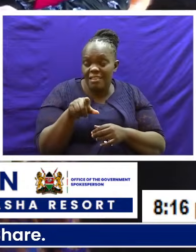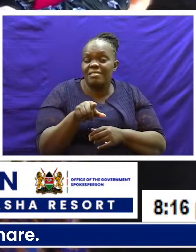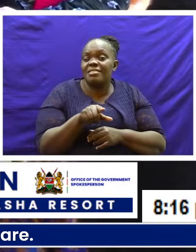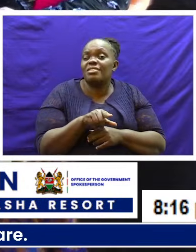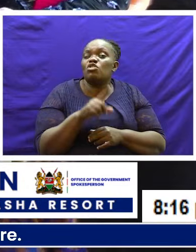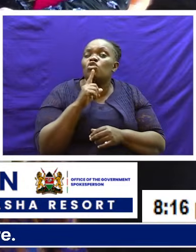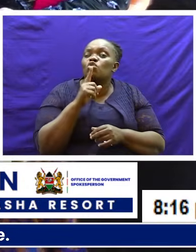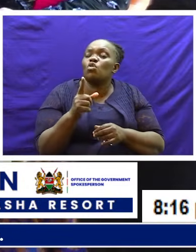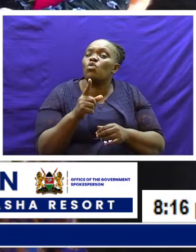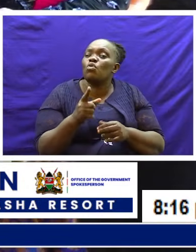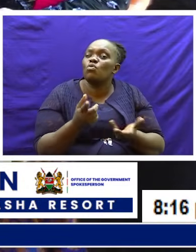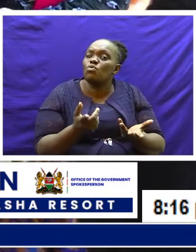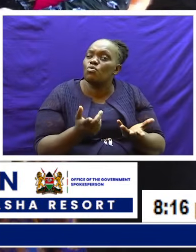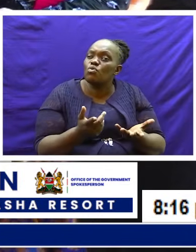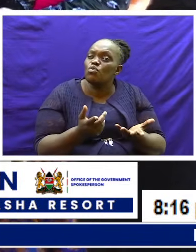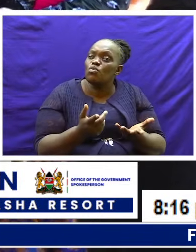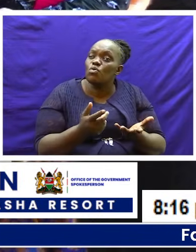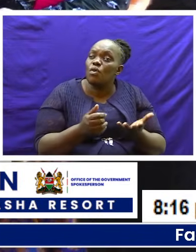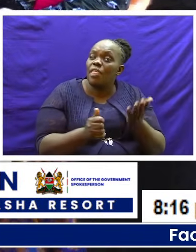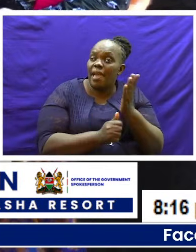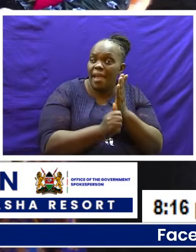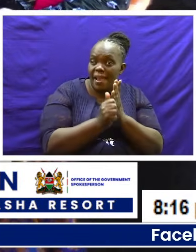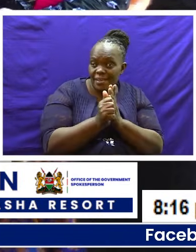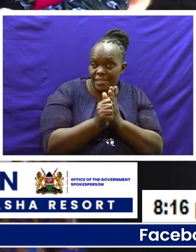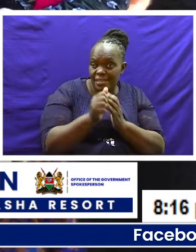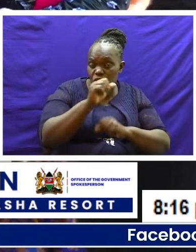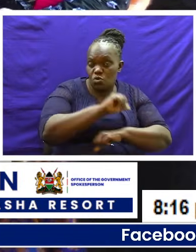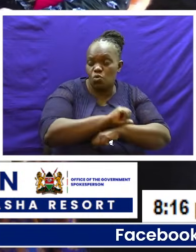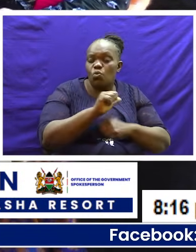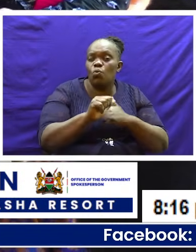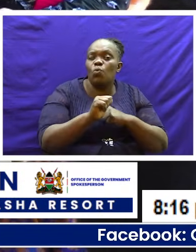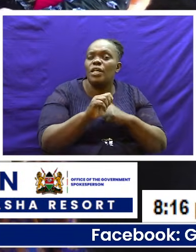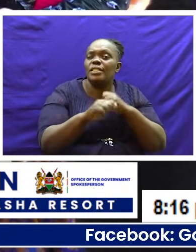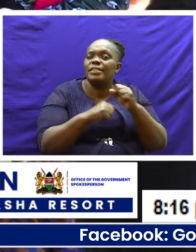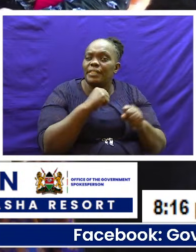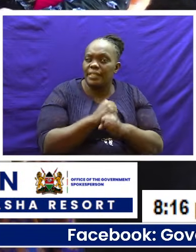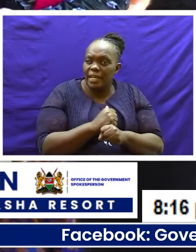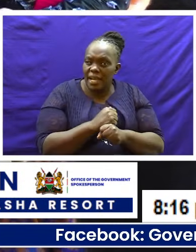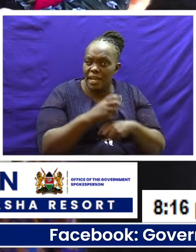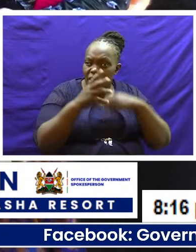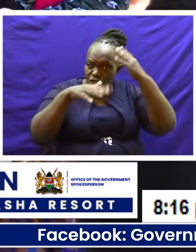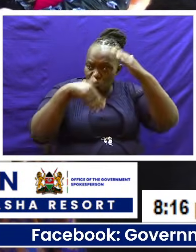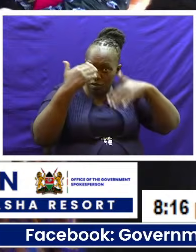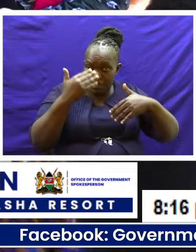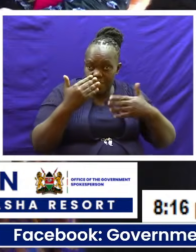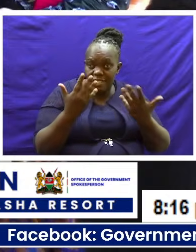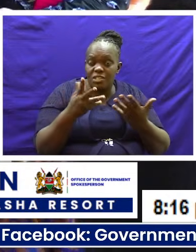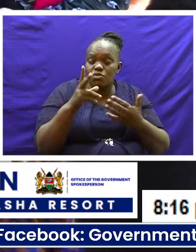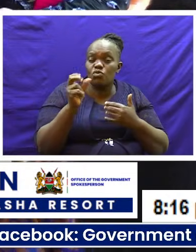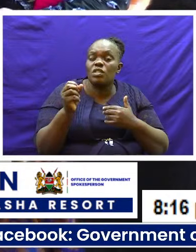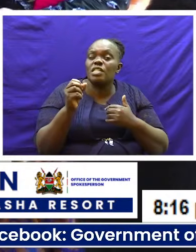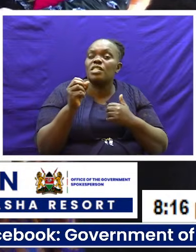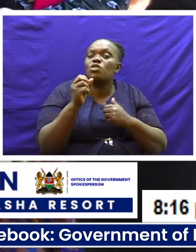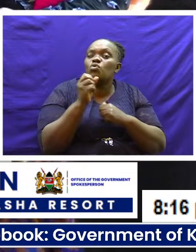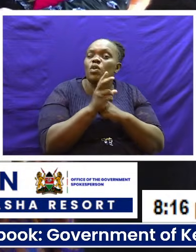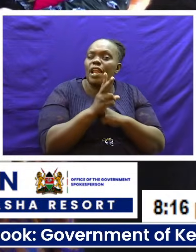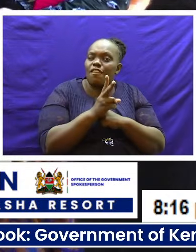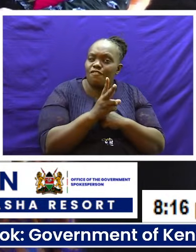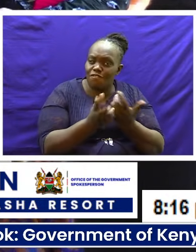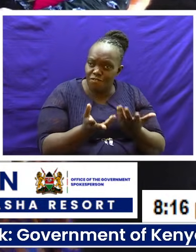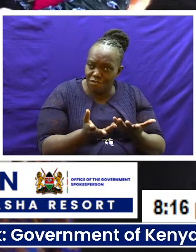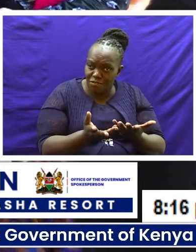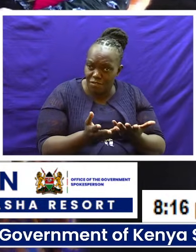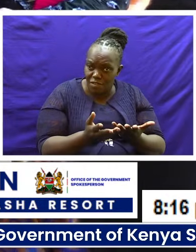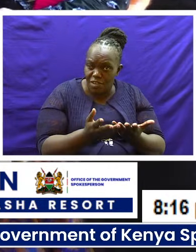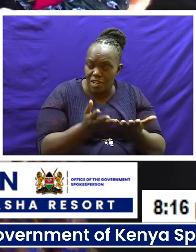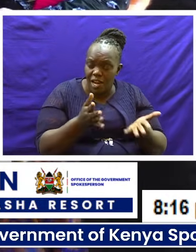So the act that established KUCCPS is for which year? Universities Act of 2012. 2012. So, so where are